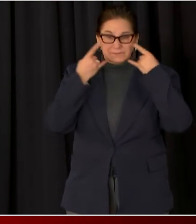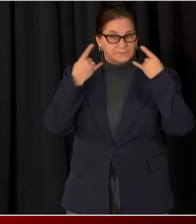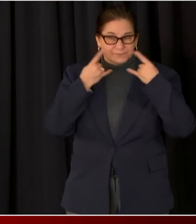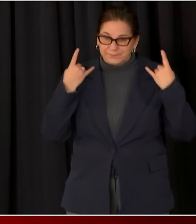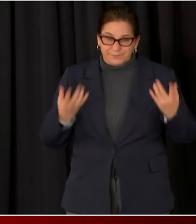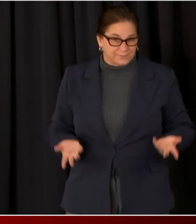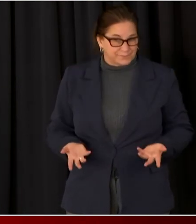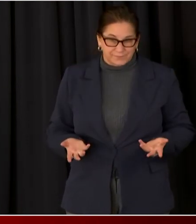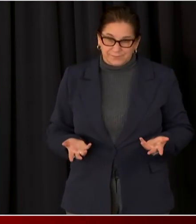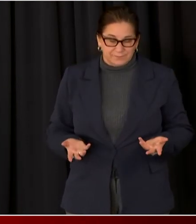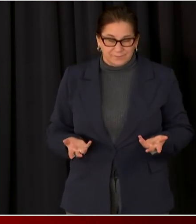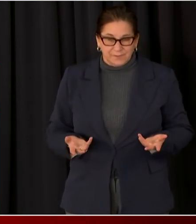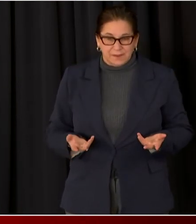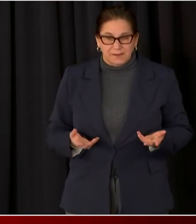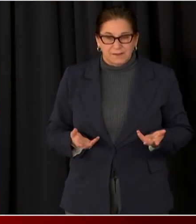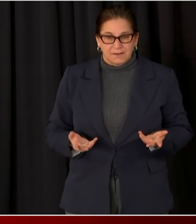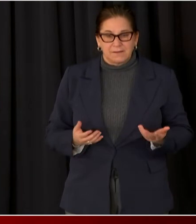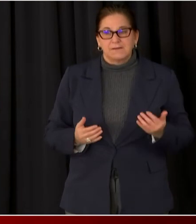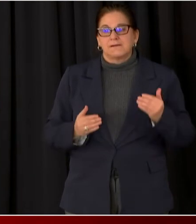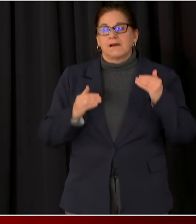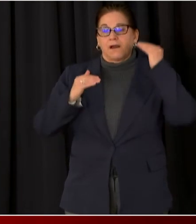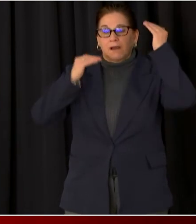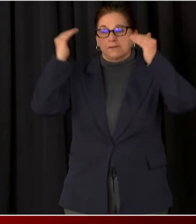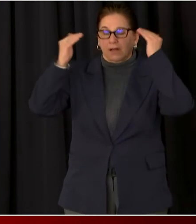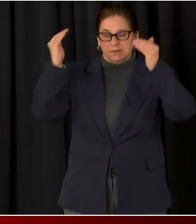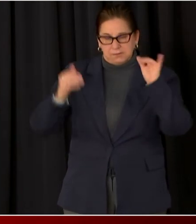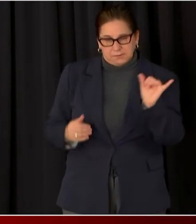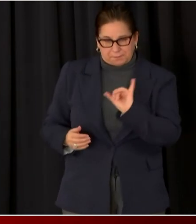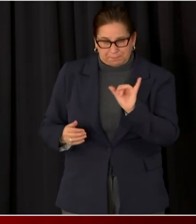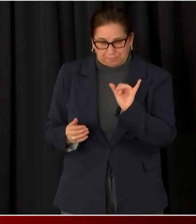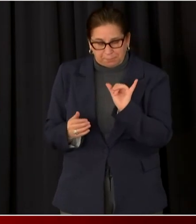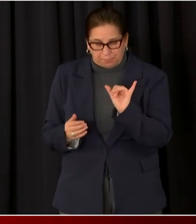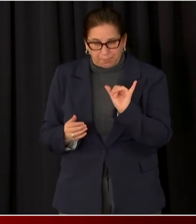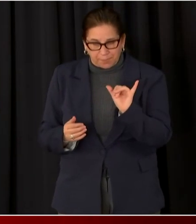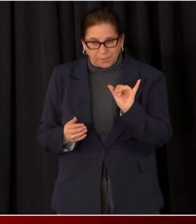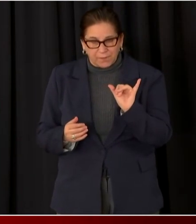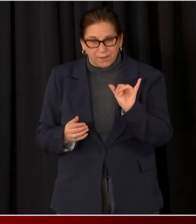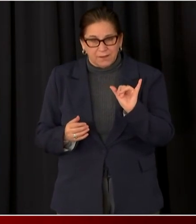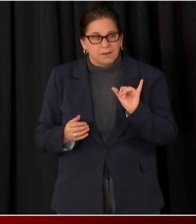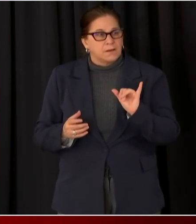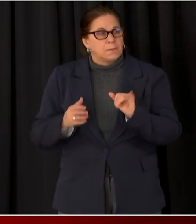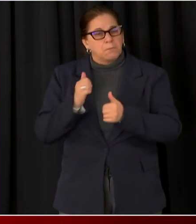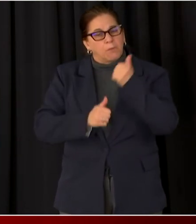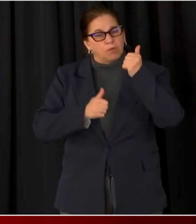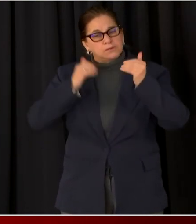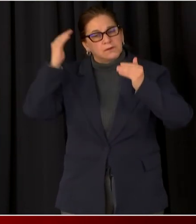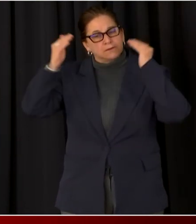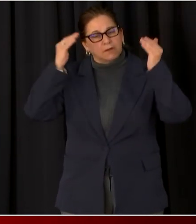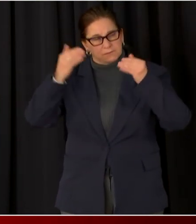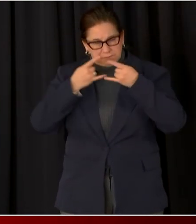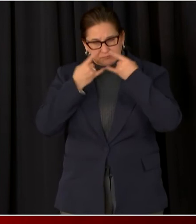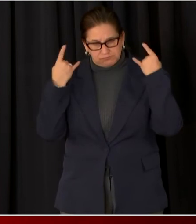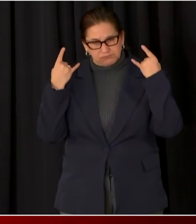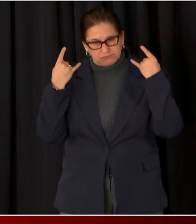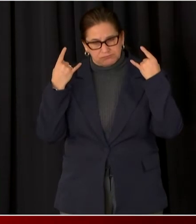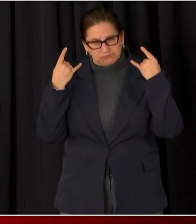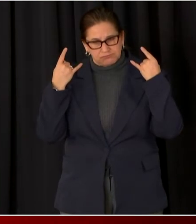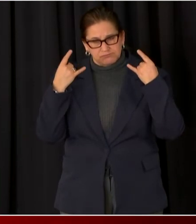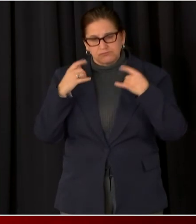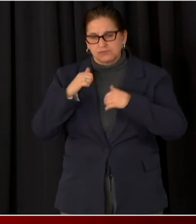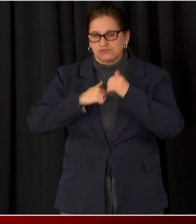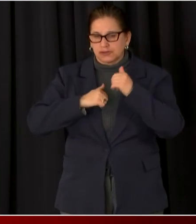is better compliance, we know, in structured environments where there is supervision of young people, but when they are unsupervised, playing